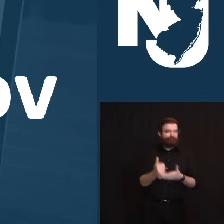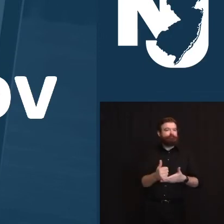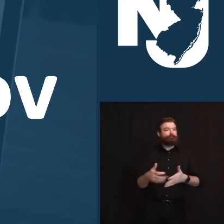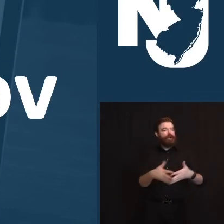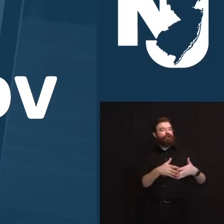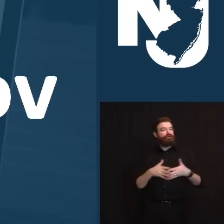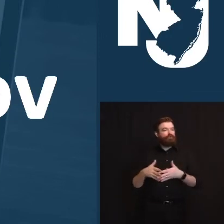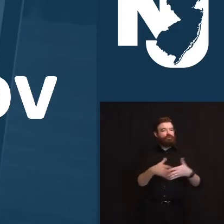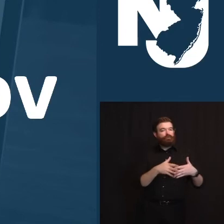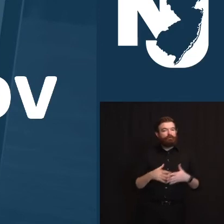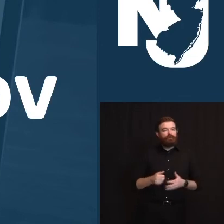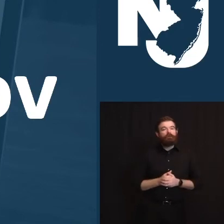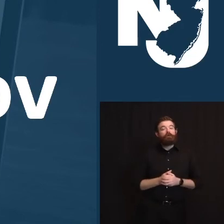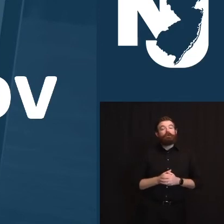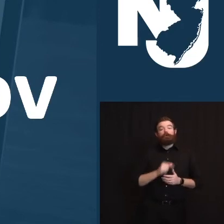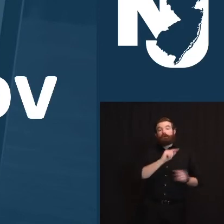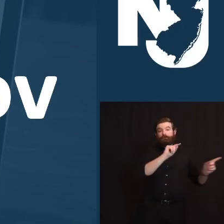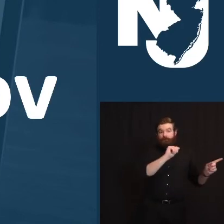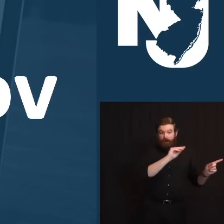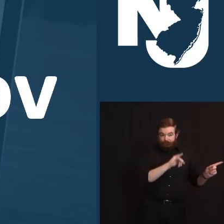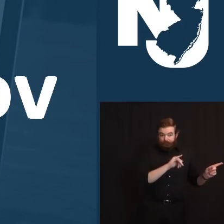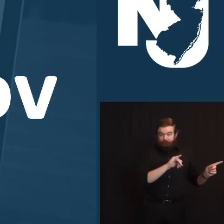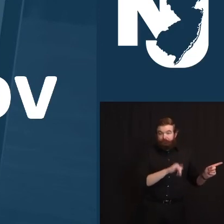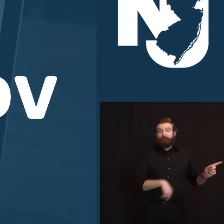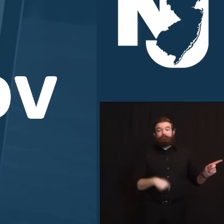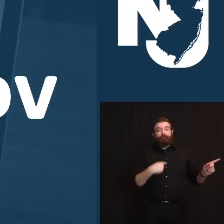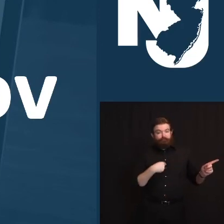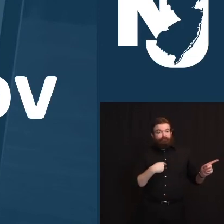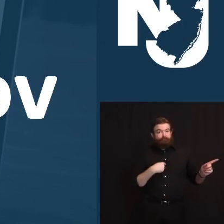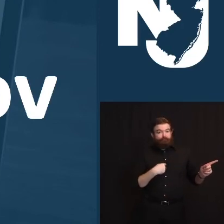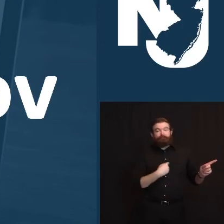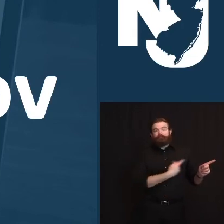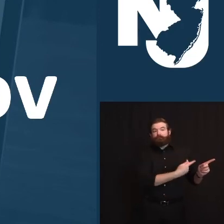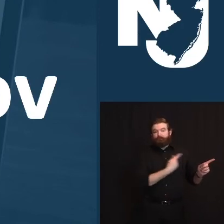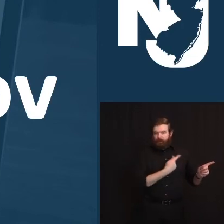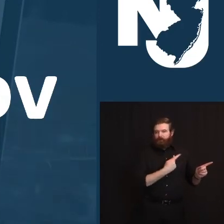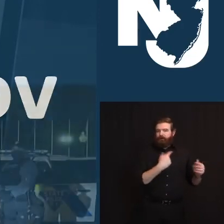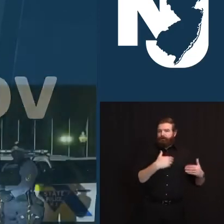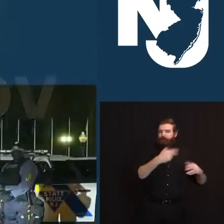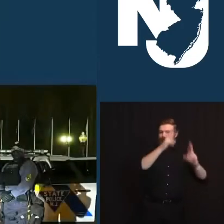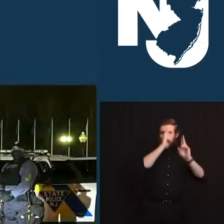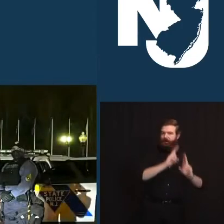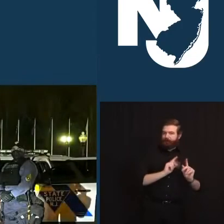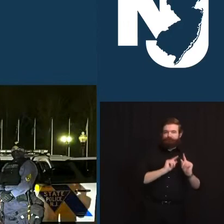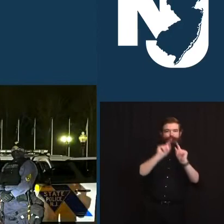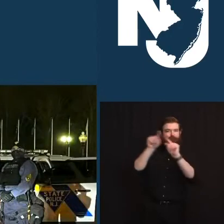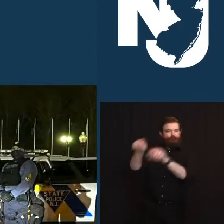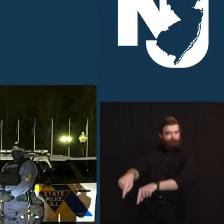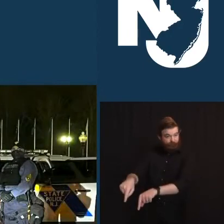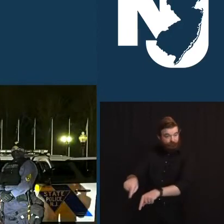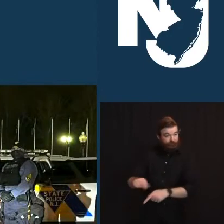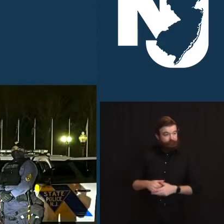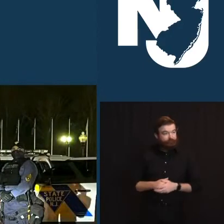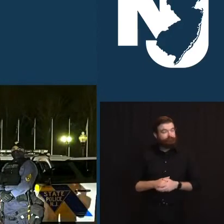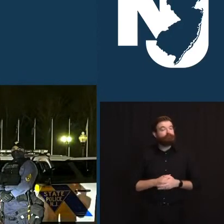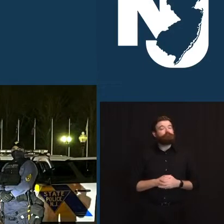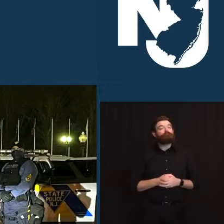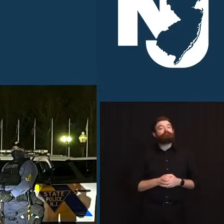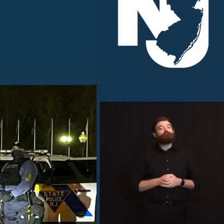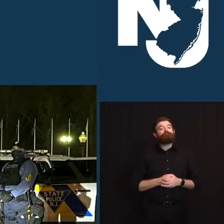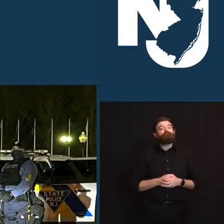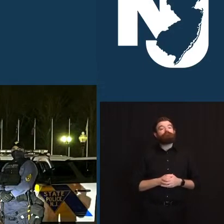as President Biden and Vice President Harris took their oaths of office, but we were equally honored to be able to visit with